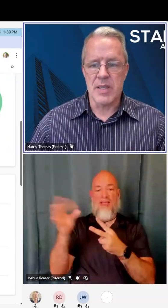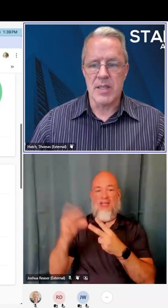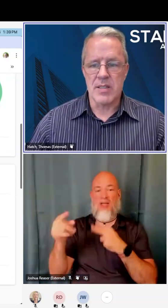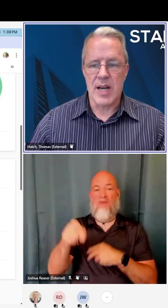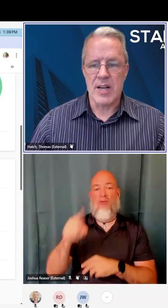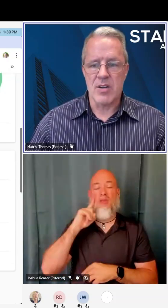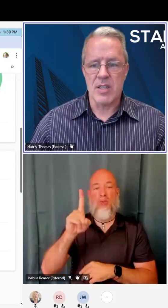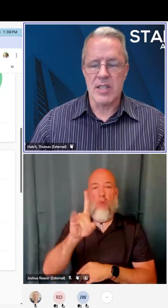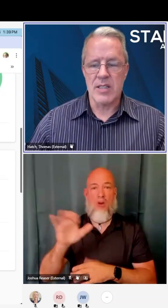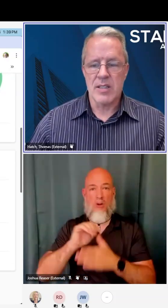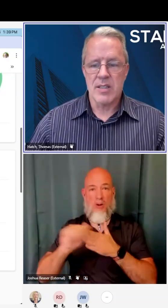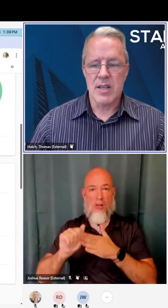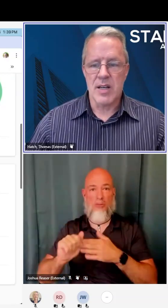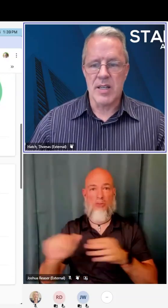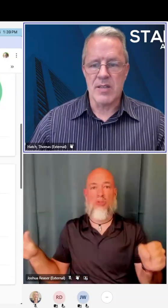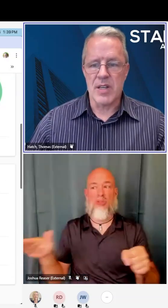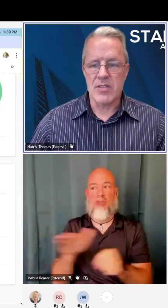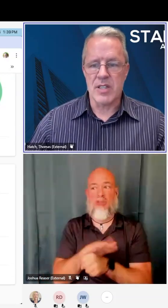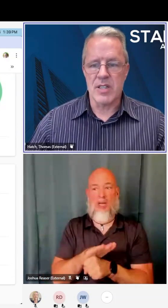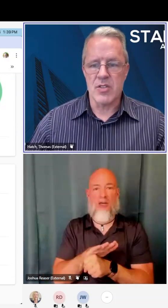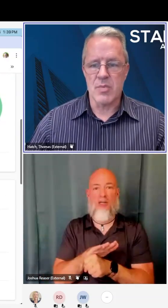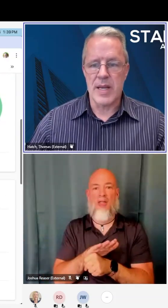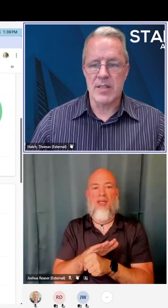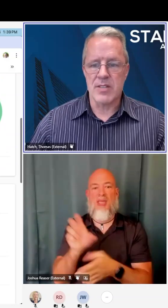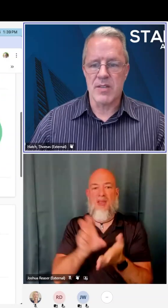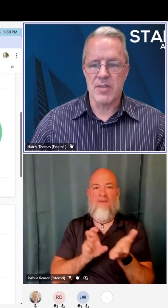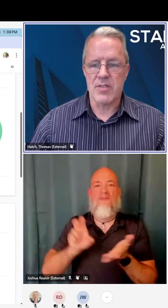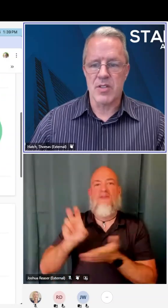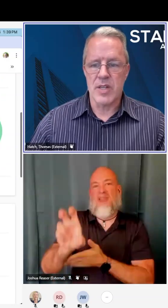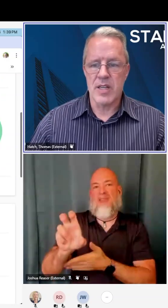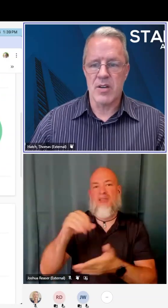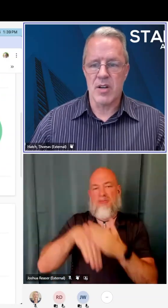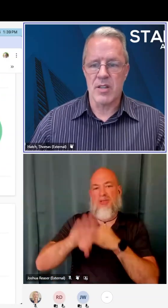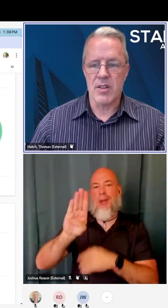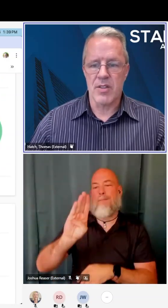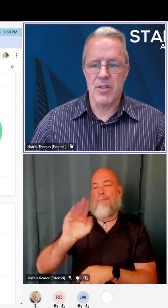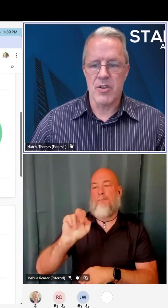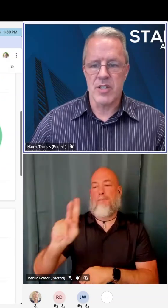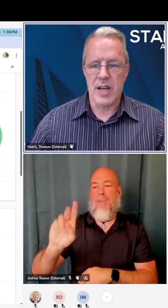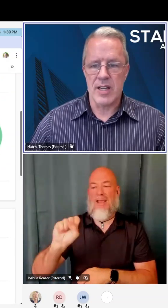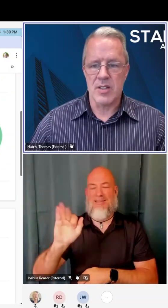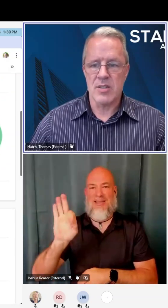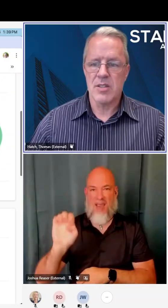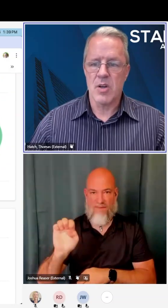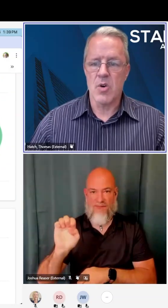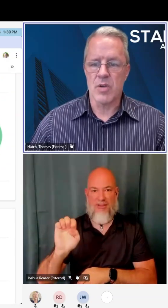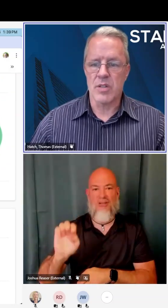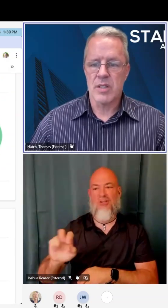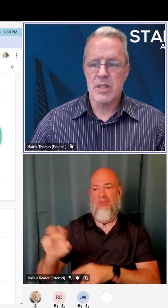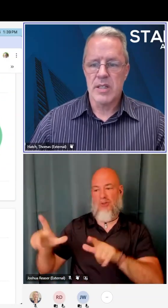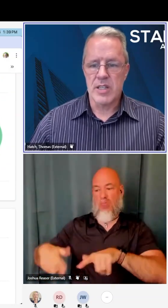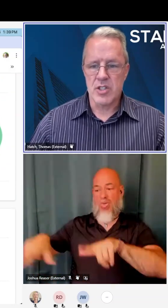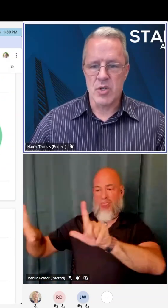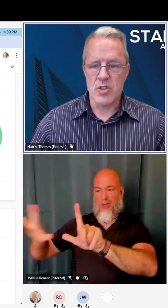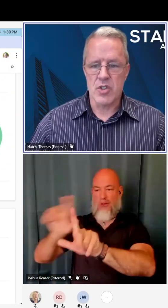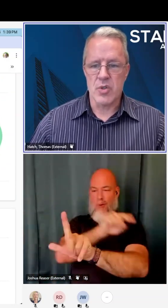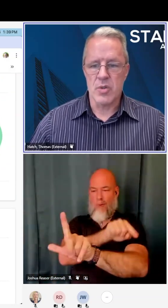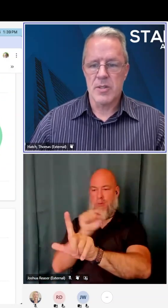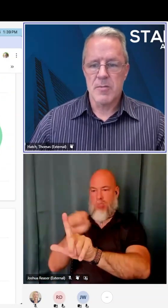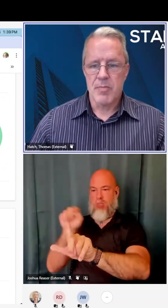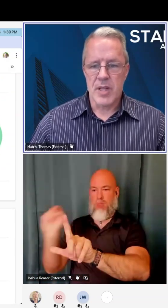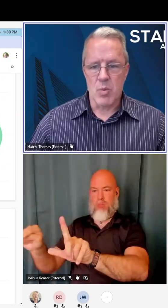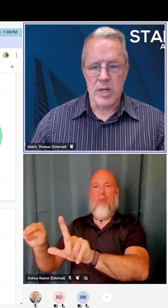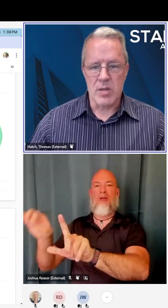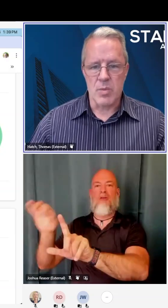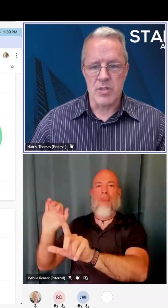$100 to be entirely invested into BankSafe. And so here on the 3rd tile over, it shows